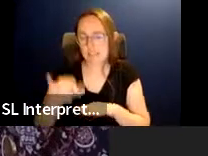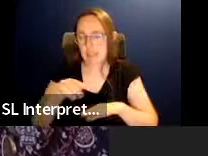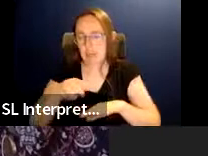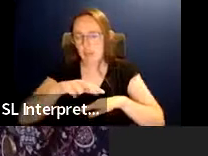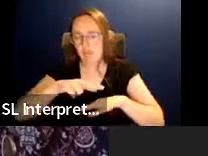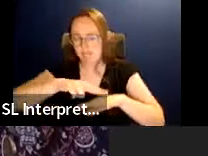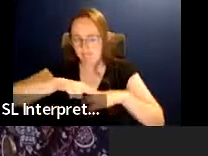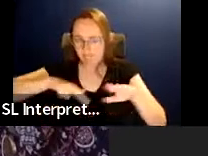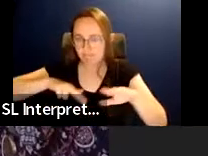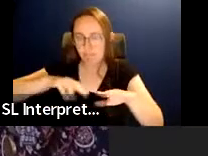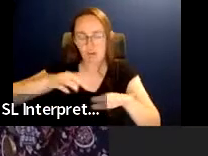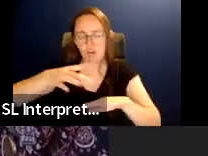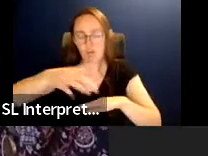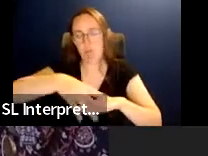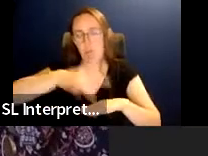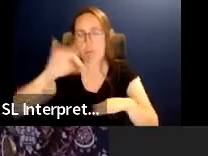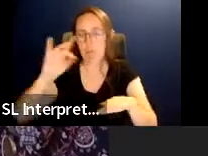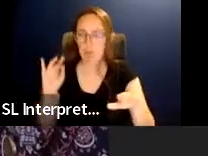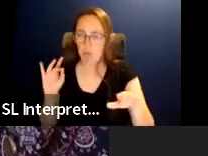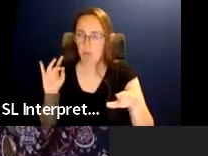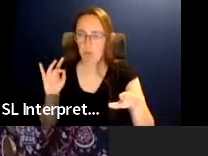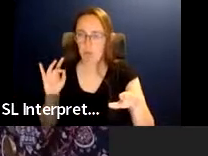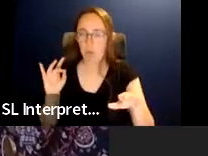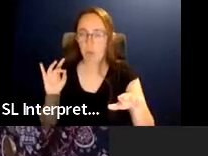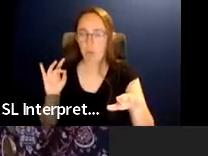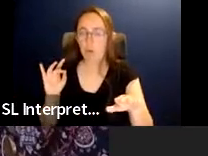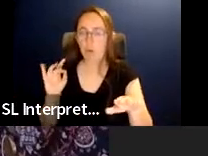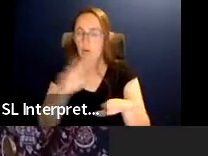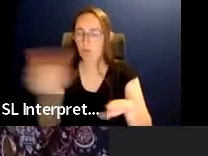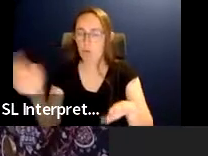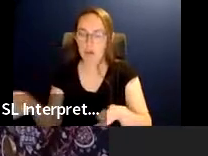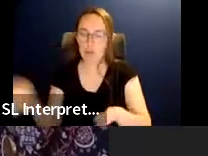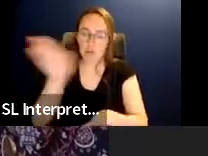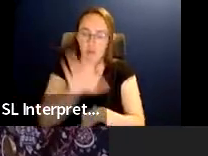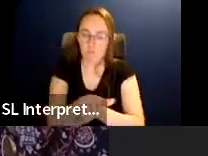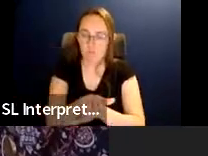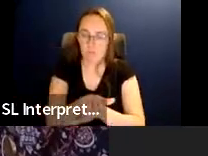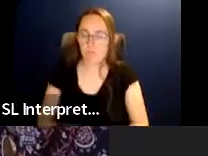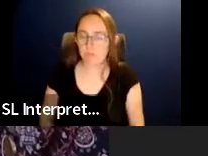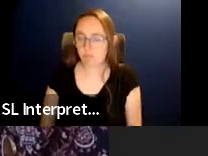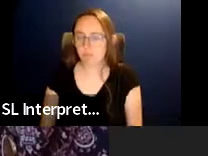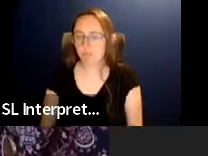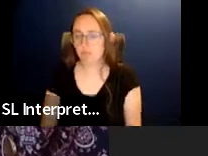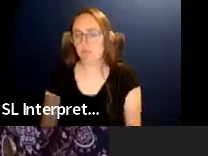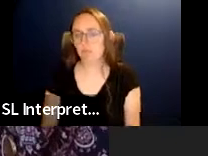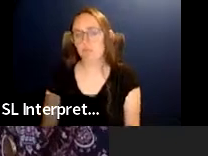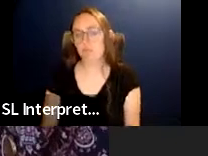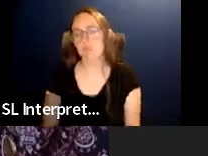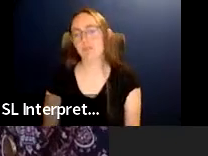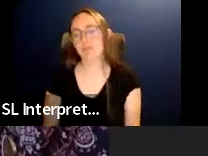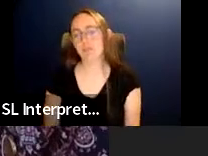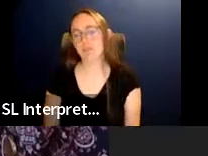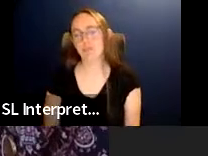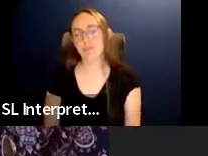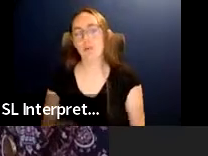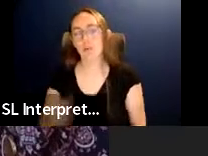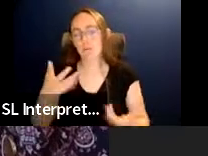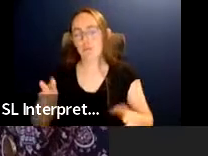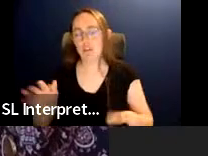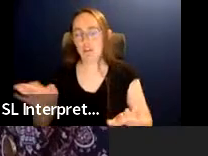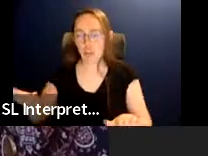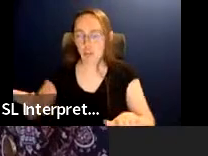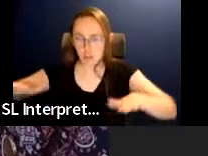tape on the other. So go ahead and remove that backing. And then when you're lining that up, you'll